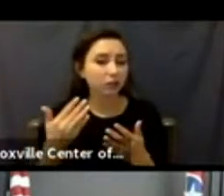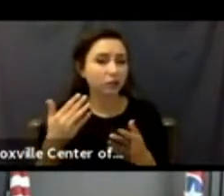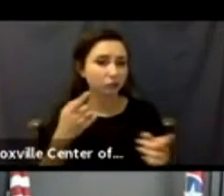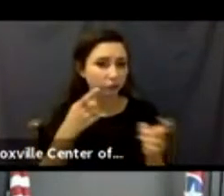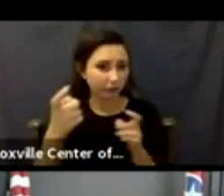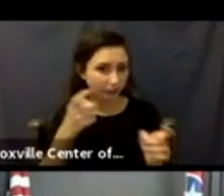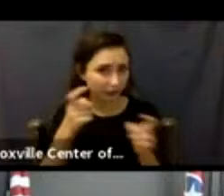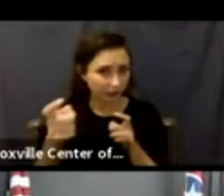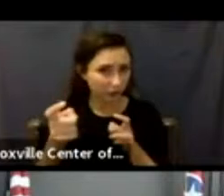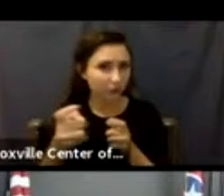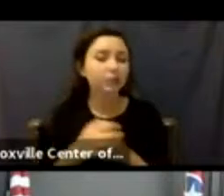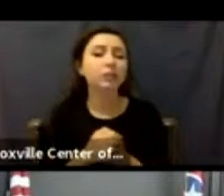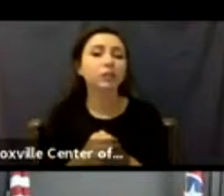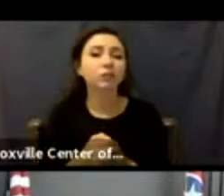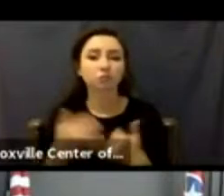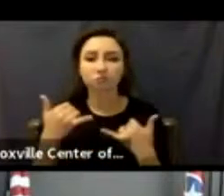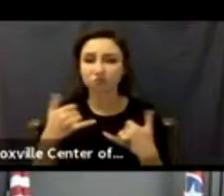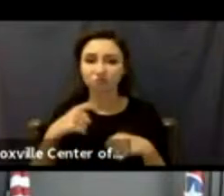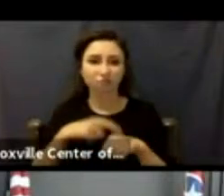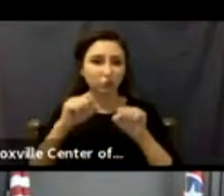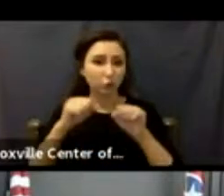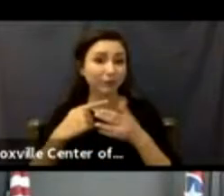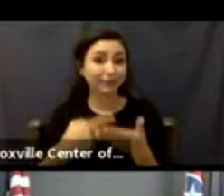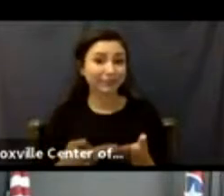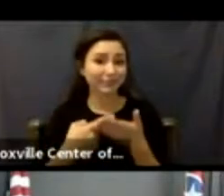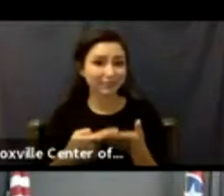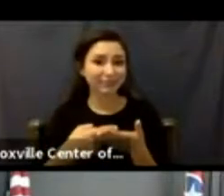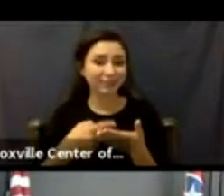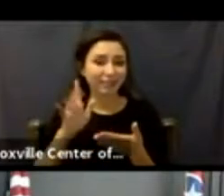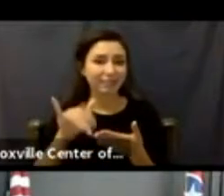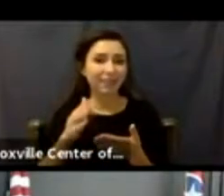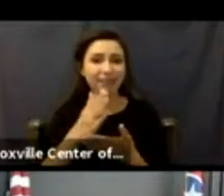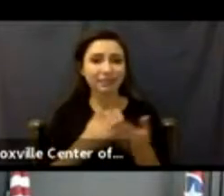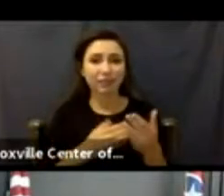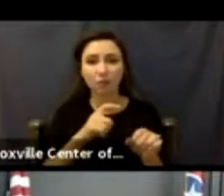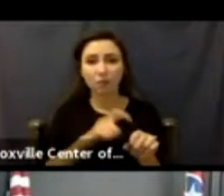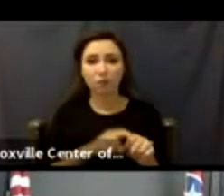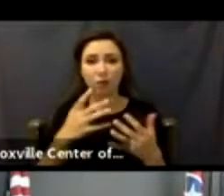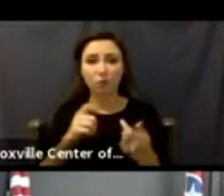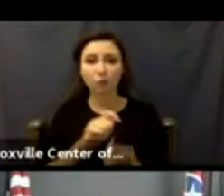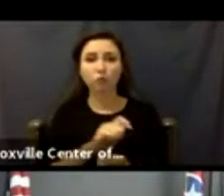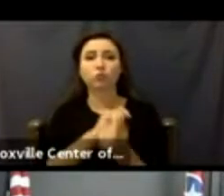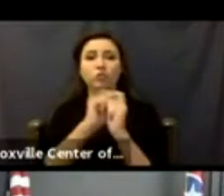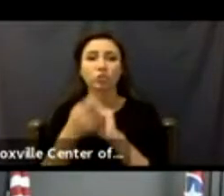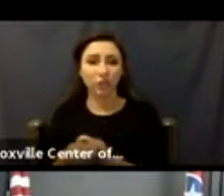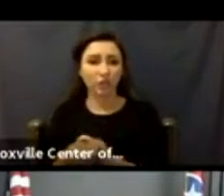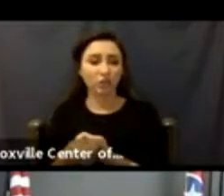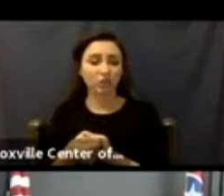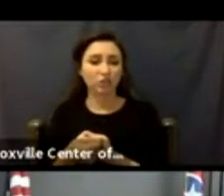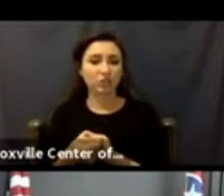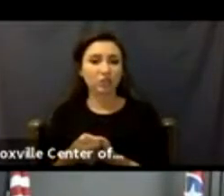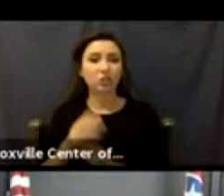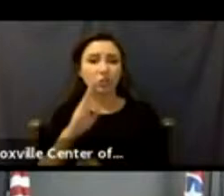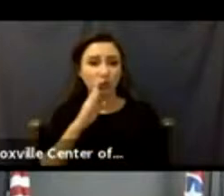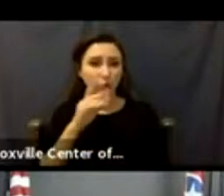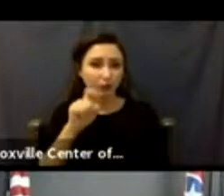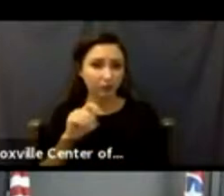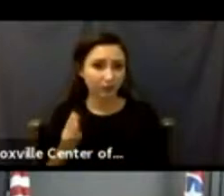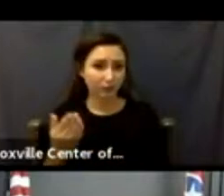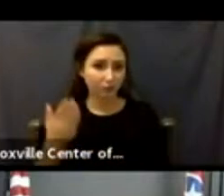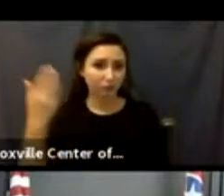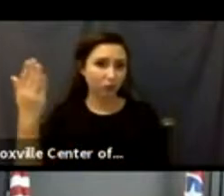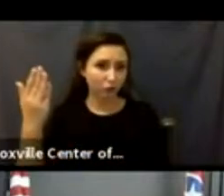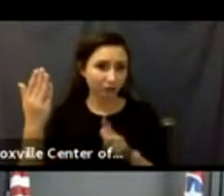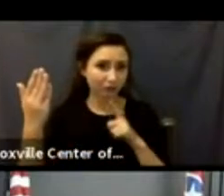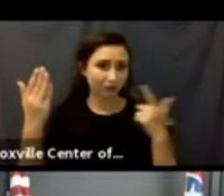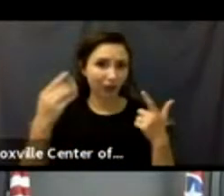regulations. So at this point, you can certainly discuss that. At some point, if you want to make alterations to it, you'll need a motion and a second to make